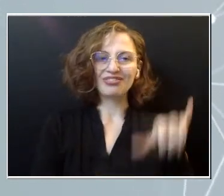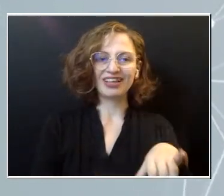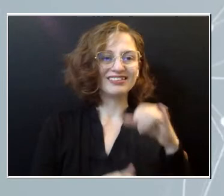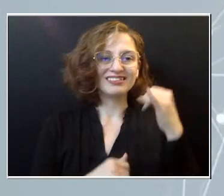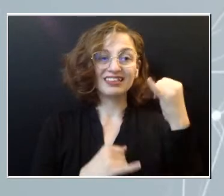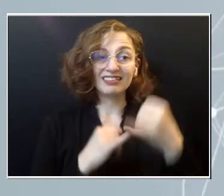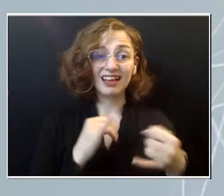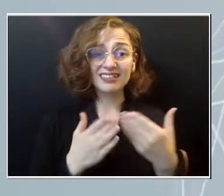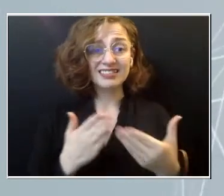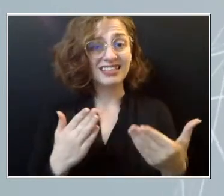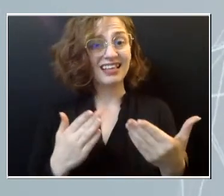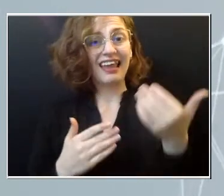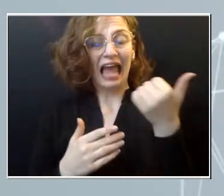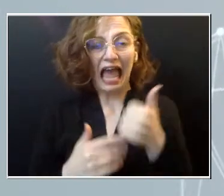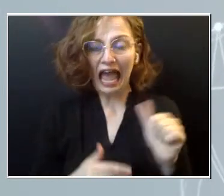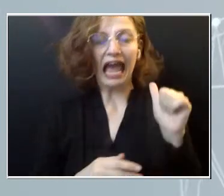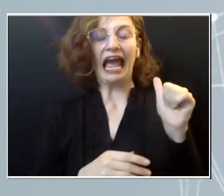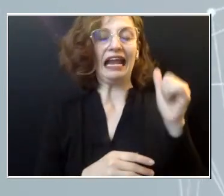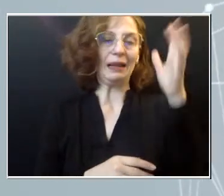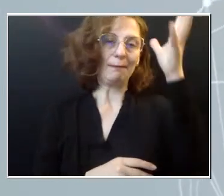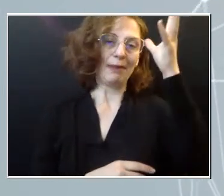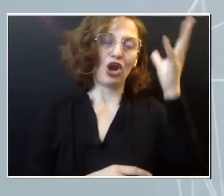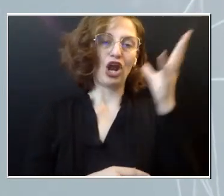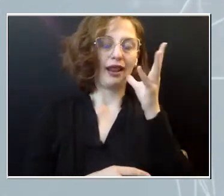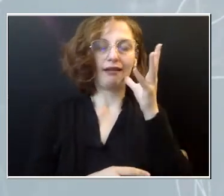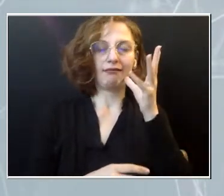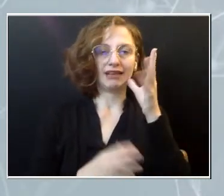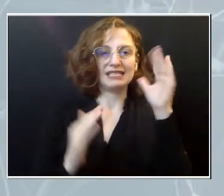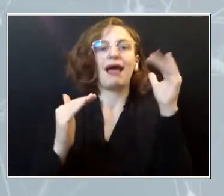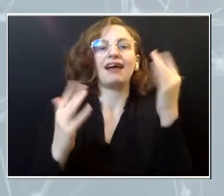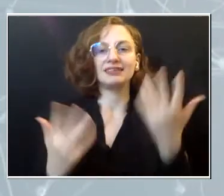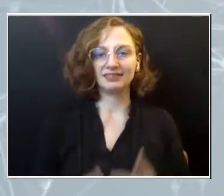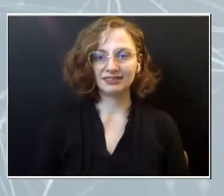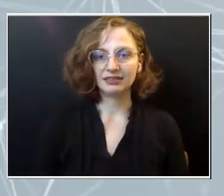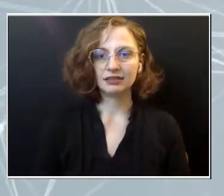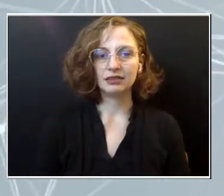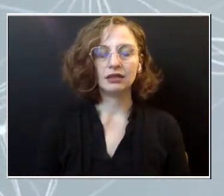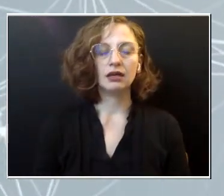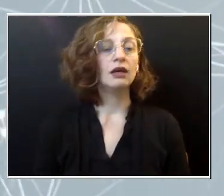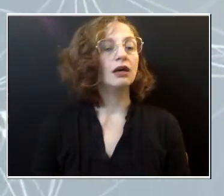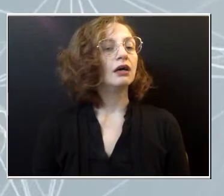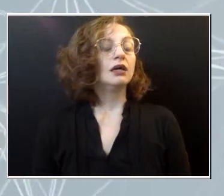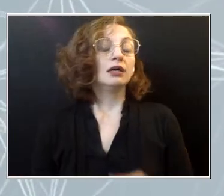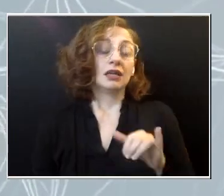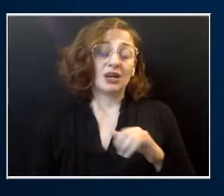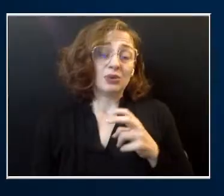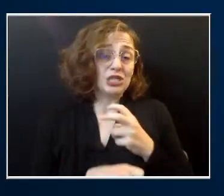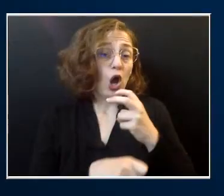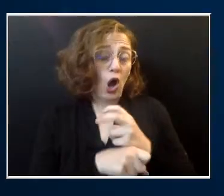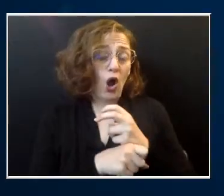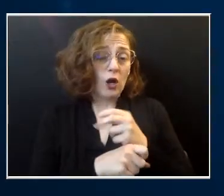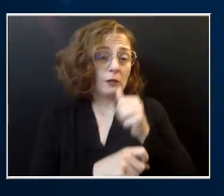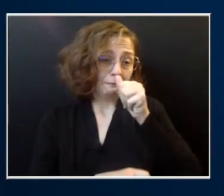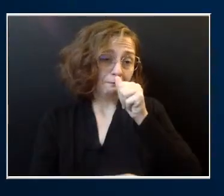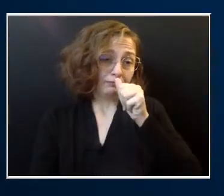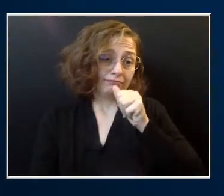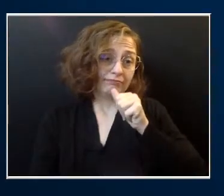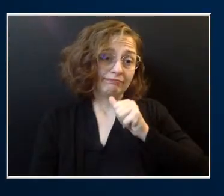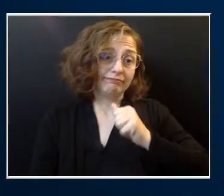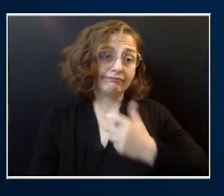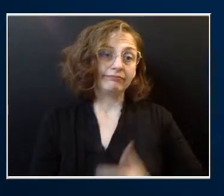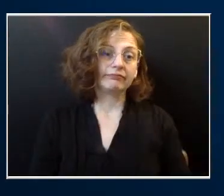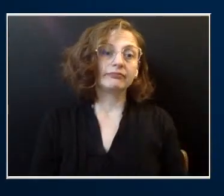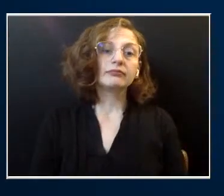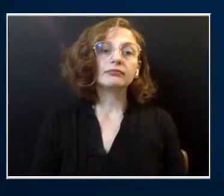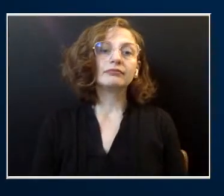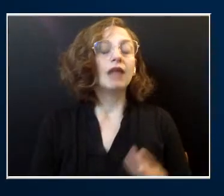through. How were you hanging in there? It was very hard. It helped my husband being up there